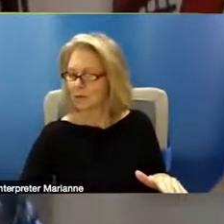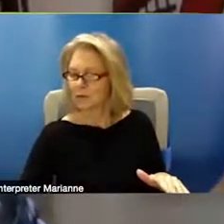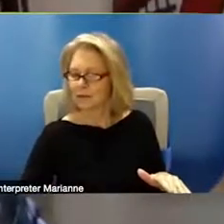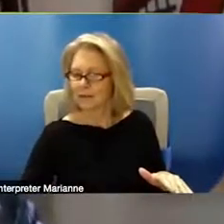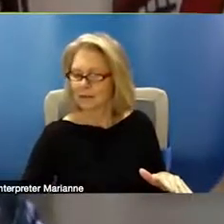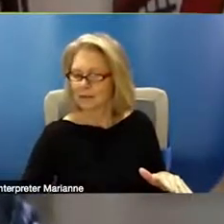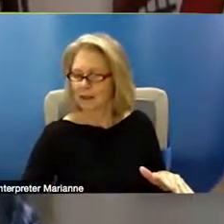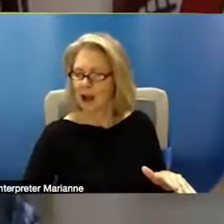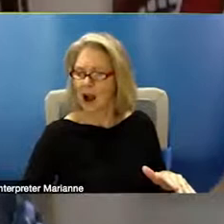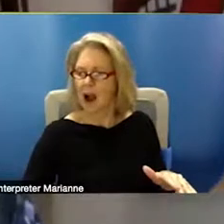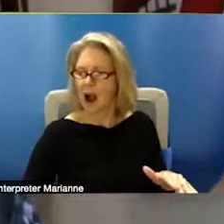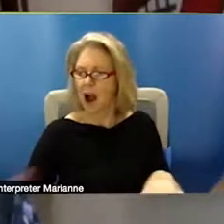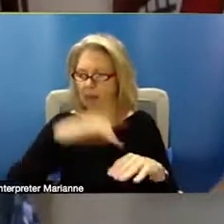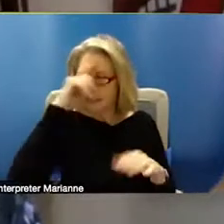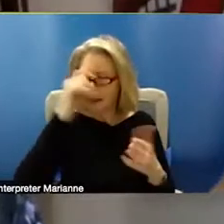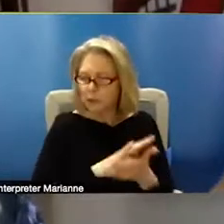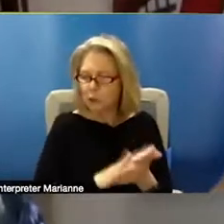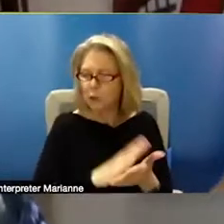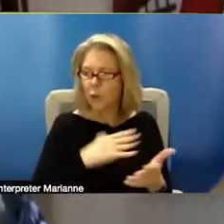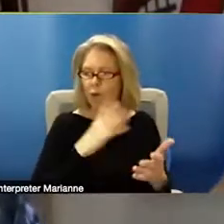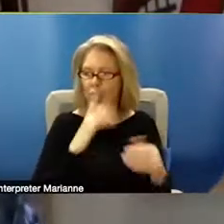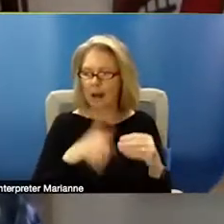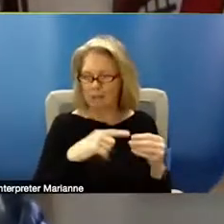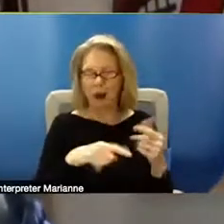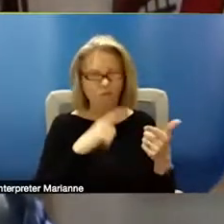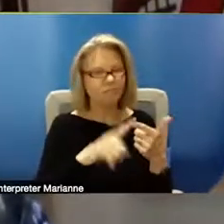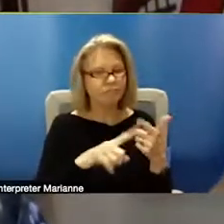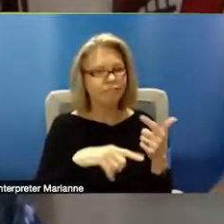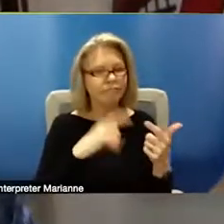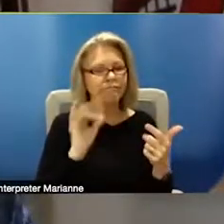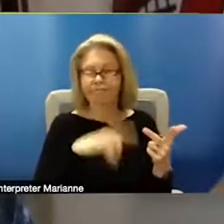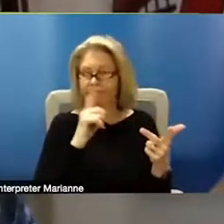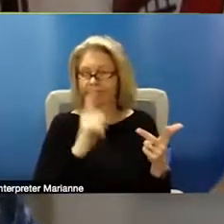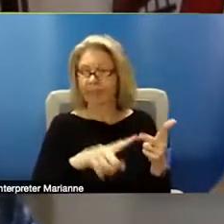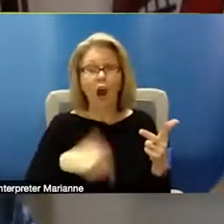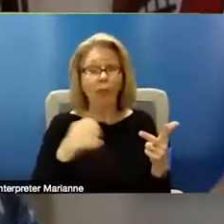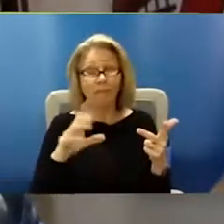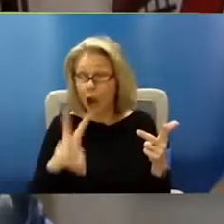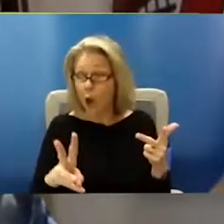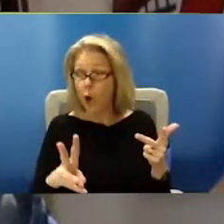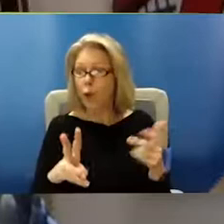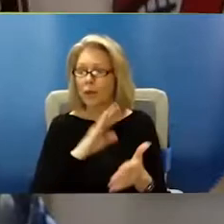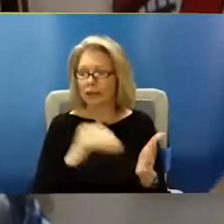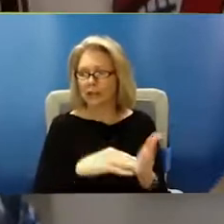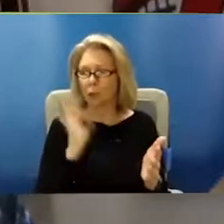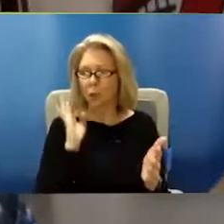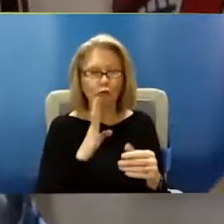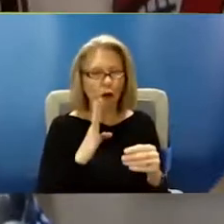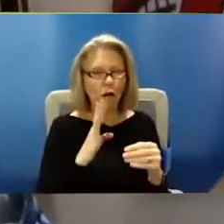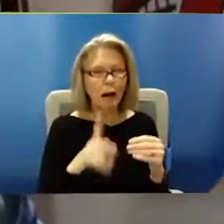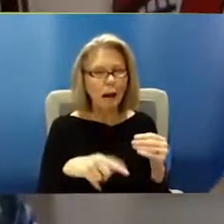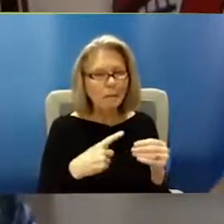behalf of the Decolonial Summer School in Utrecht. Emeka Okereke is a Jane Lombard fellow also at the Vera